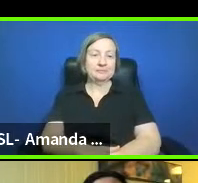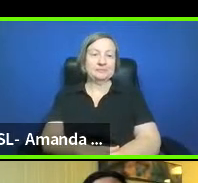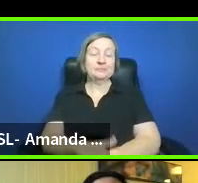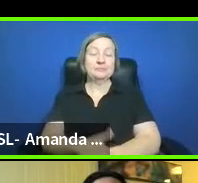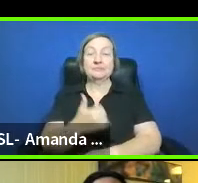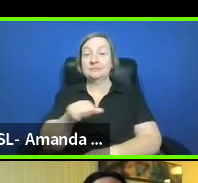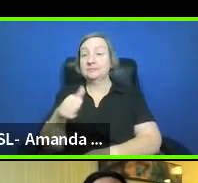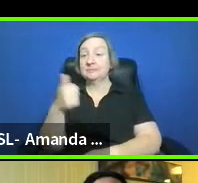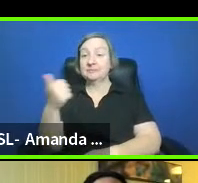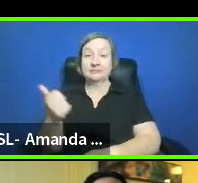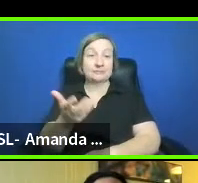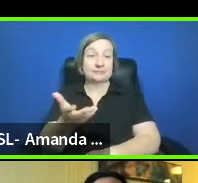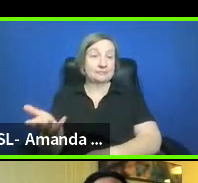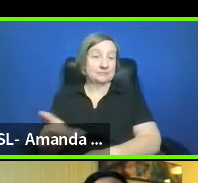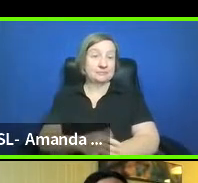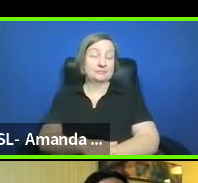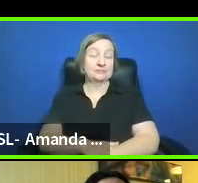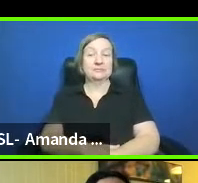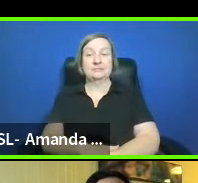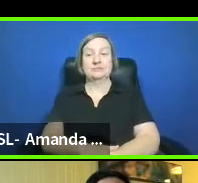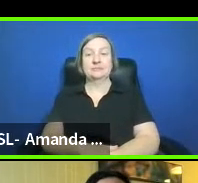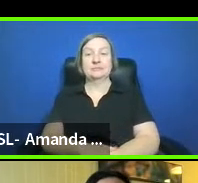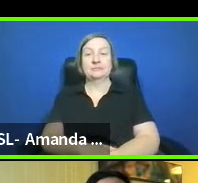Anything more?